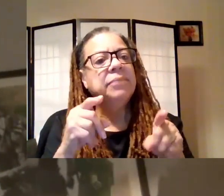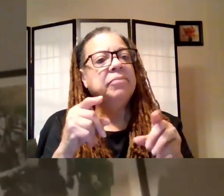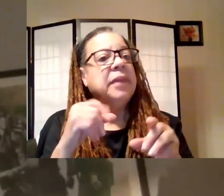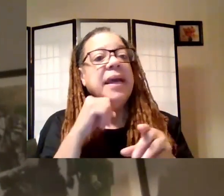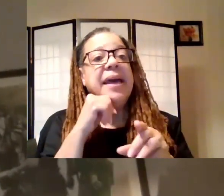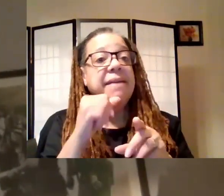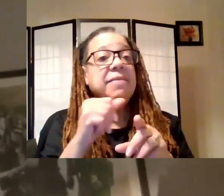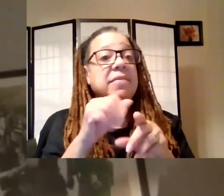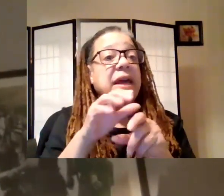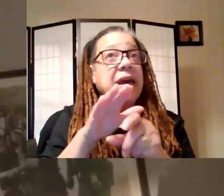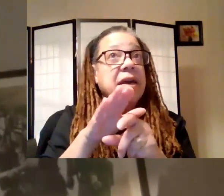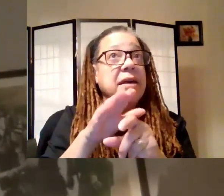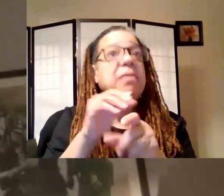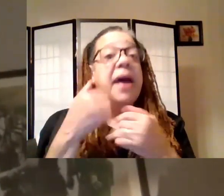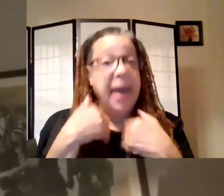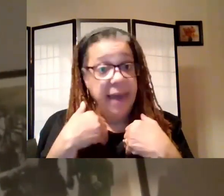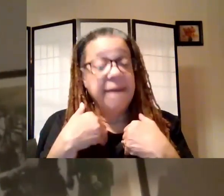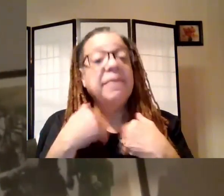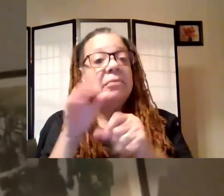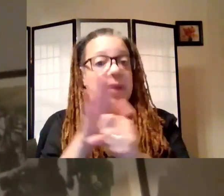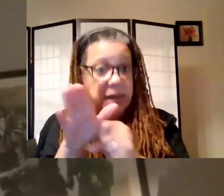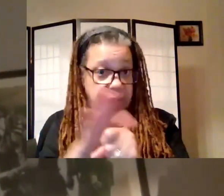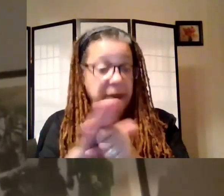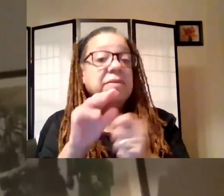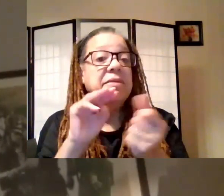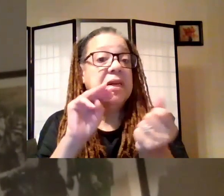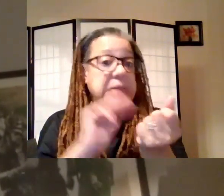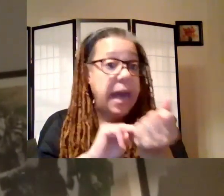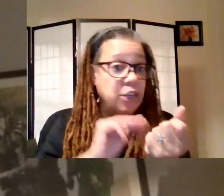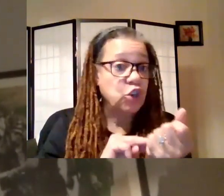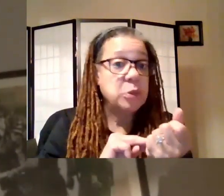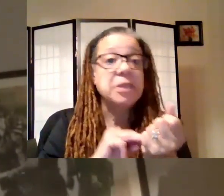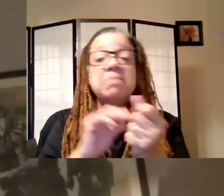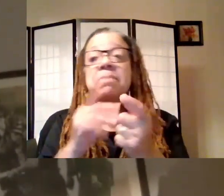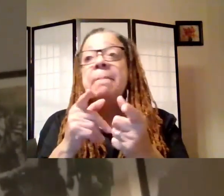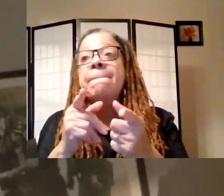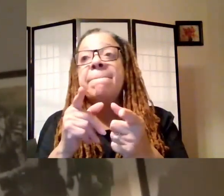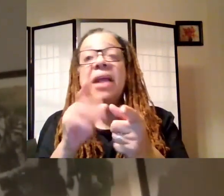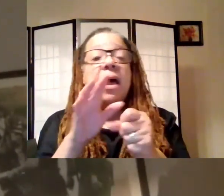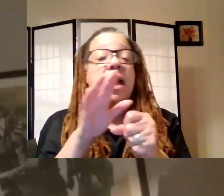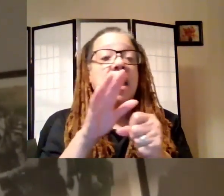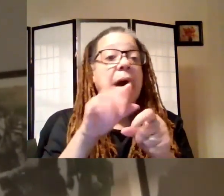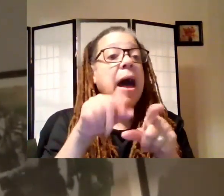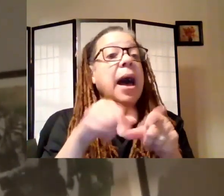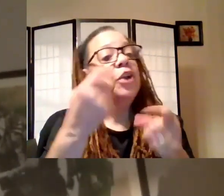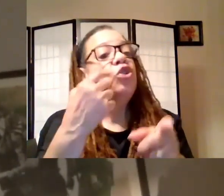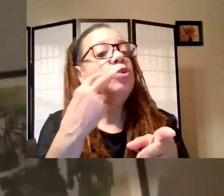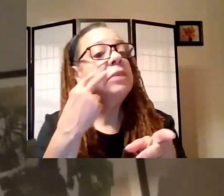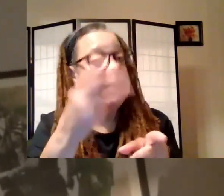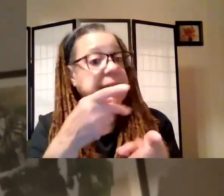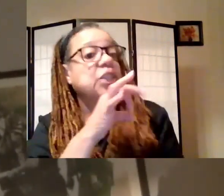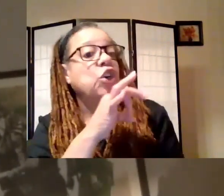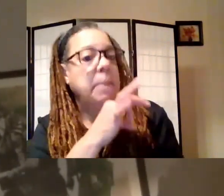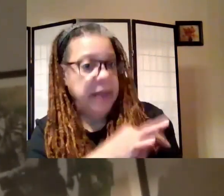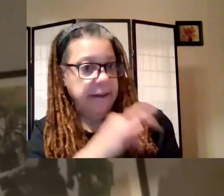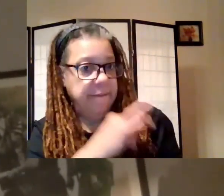of doctors or nurse practitioners? Like, what do you see? I think first you, Carmen, how do you see that will benefit?